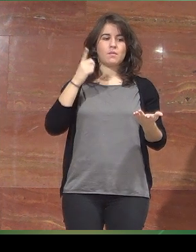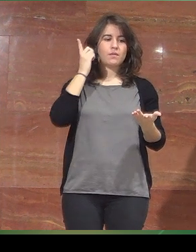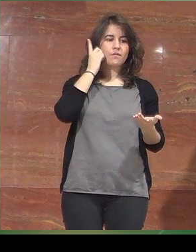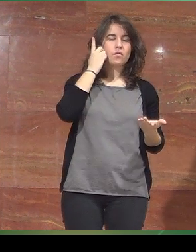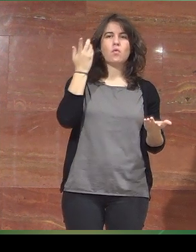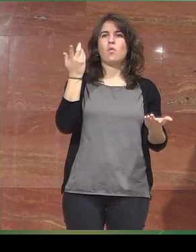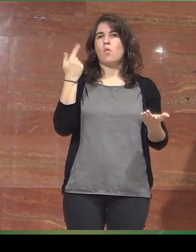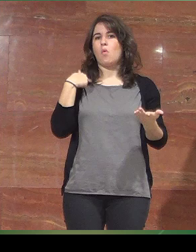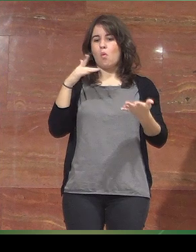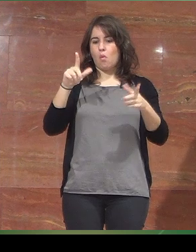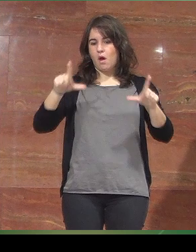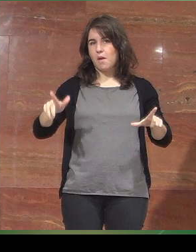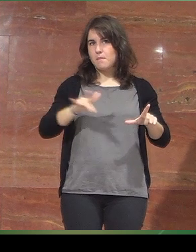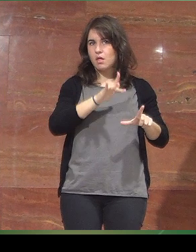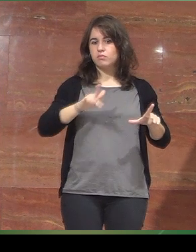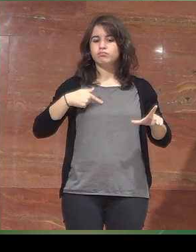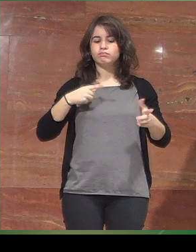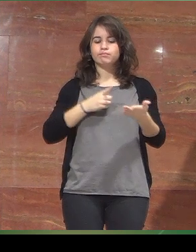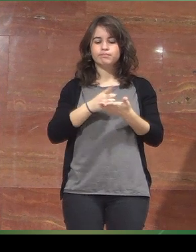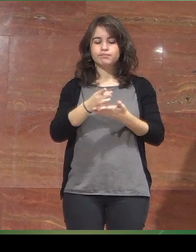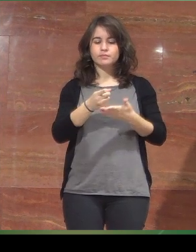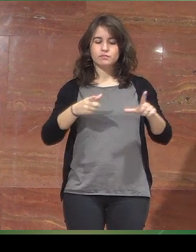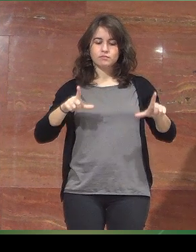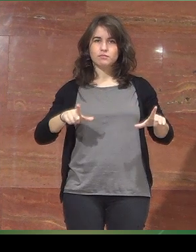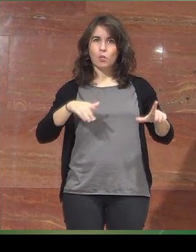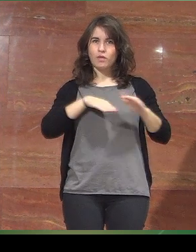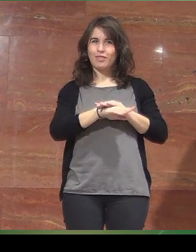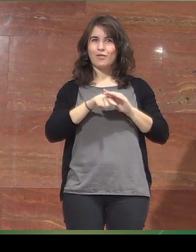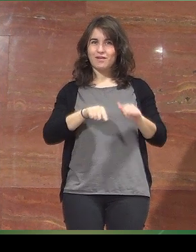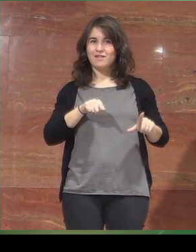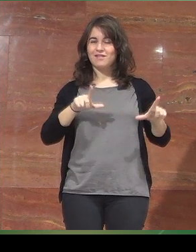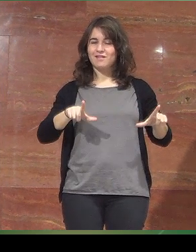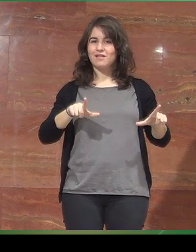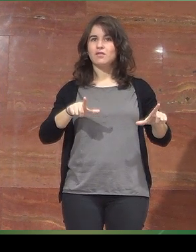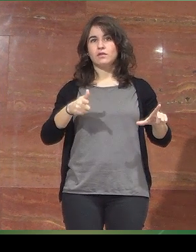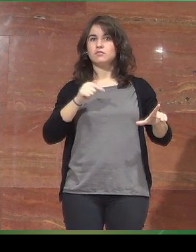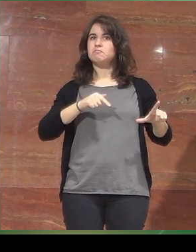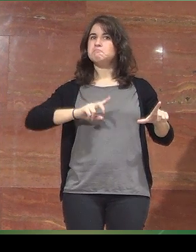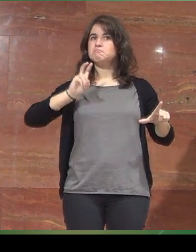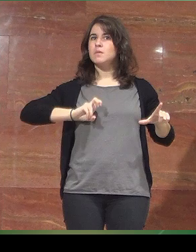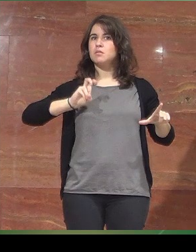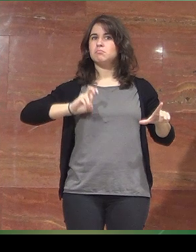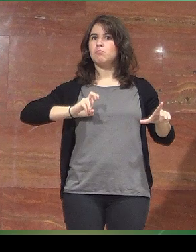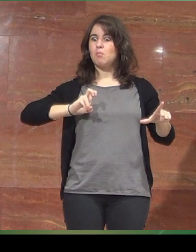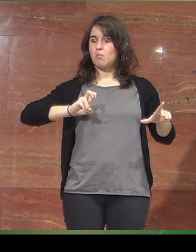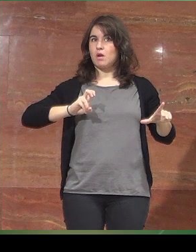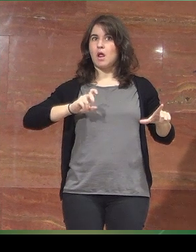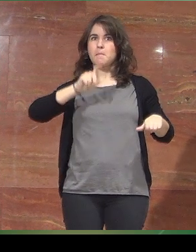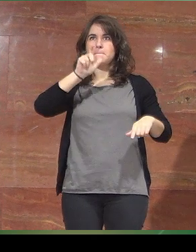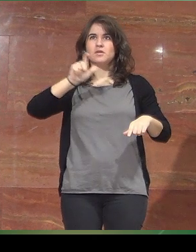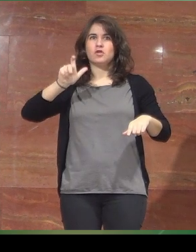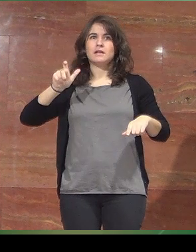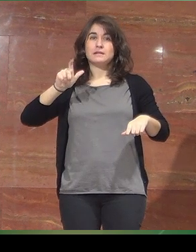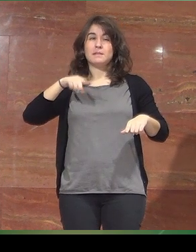are. It's also enormously helpful for blind and partially sighted people. The picture there is from a scheme